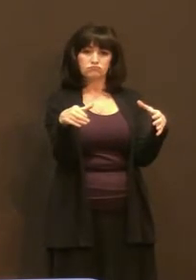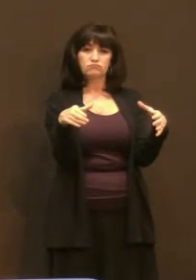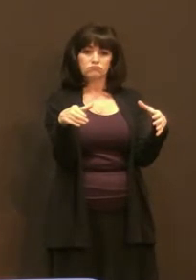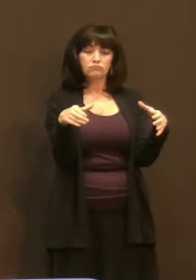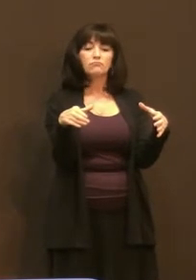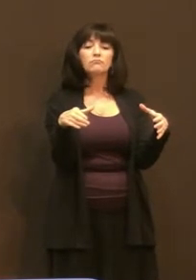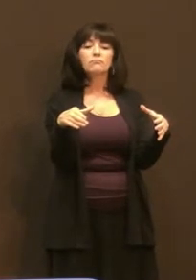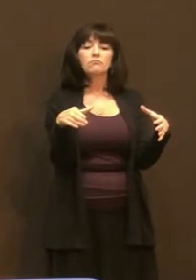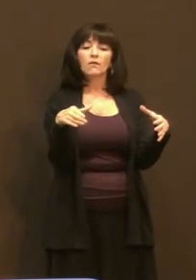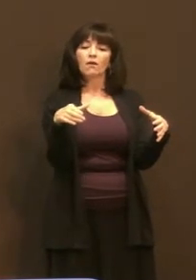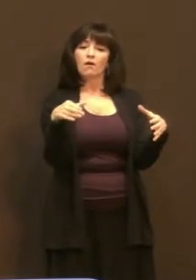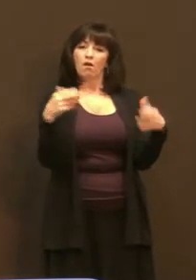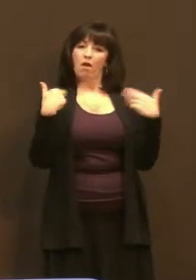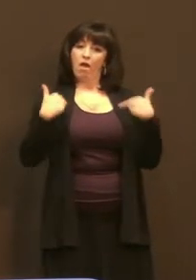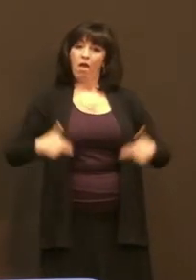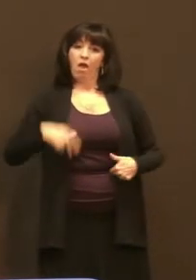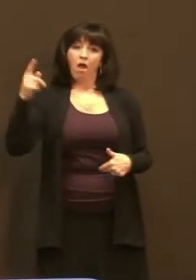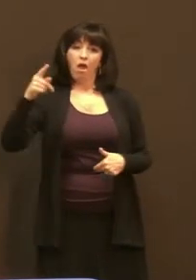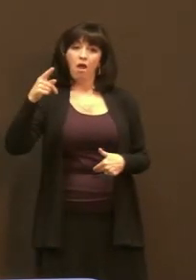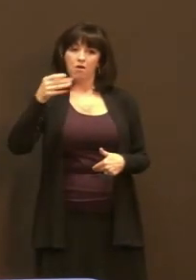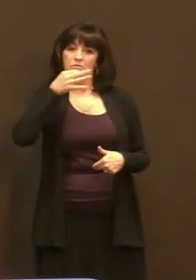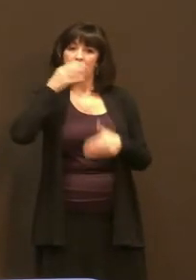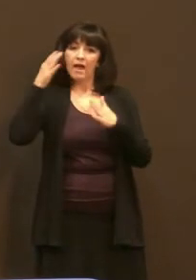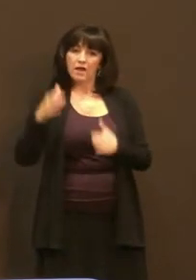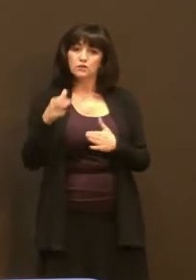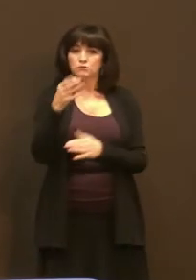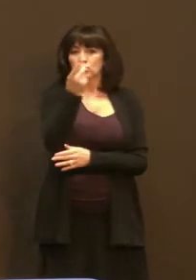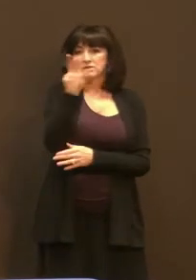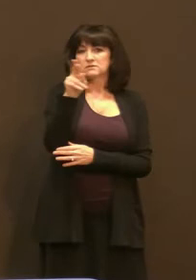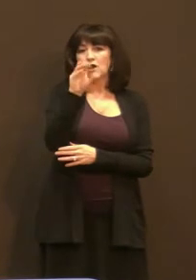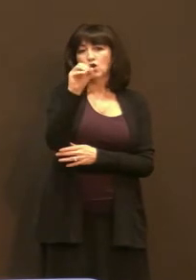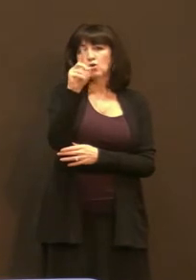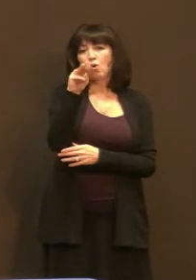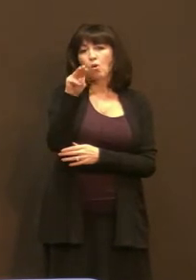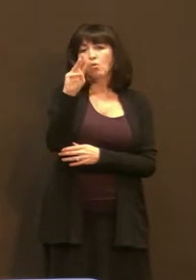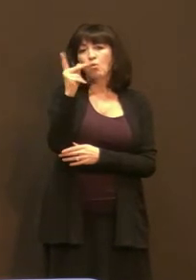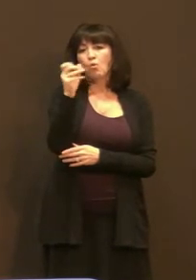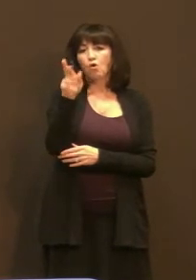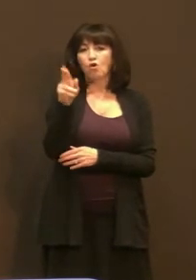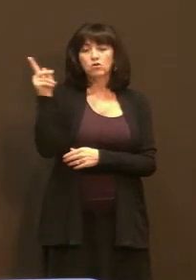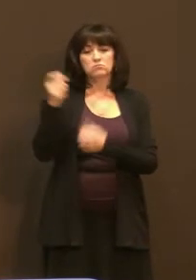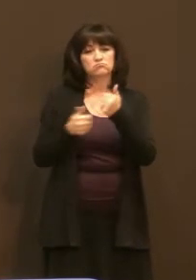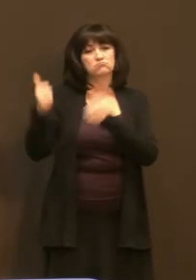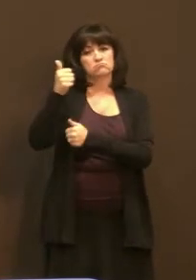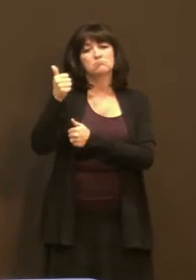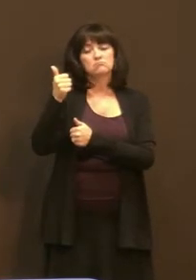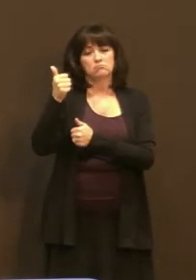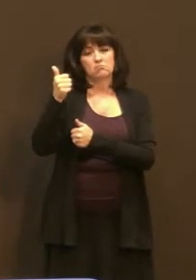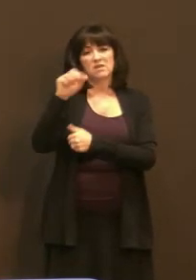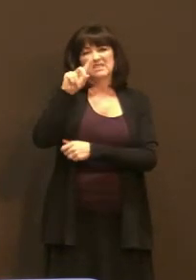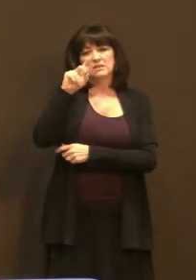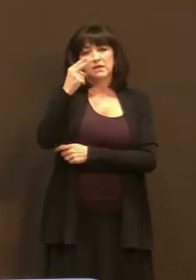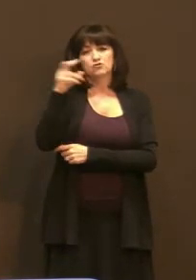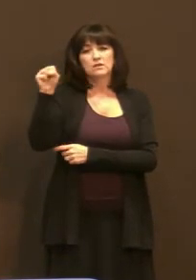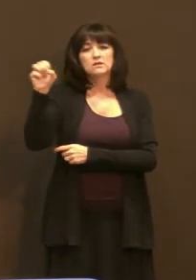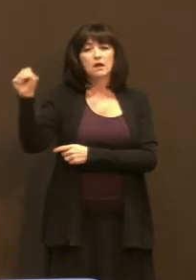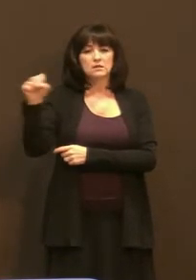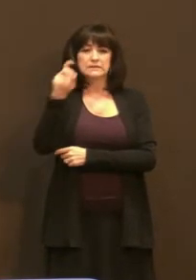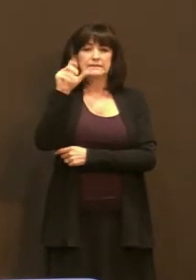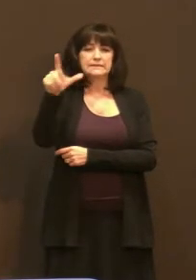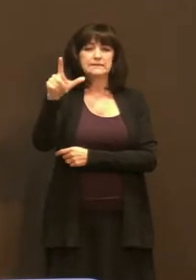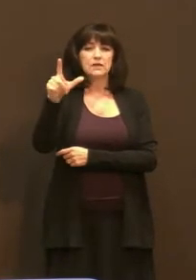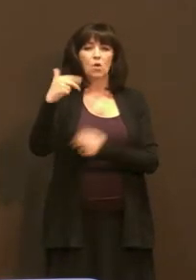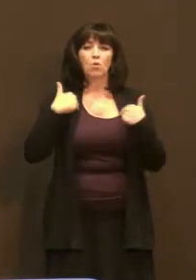health expert. That will be Dr. Walker, the Secretary of Health and Social Services Department here in